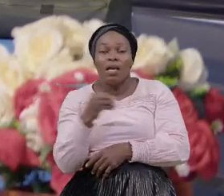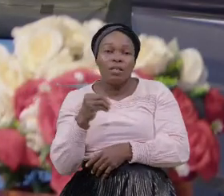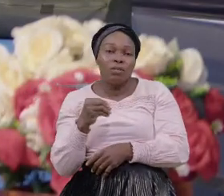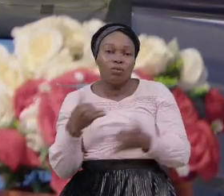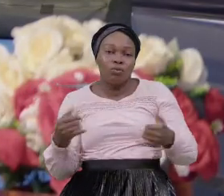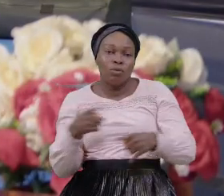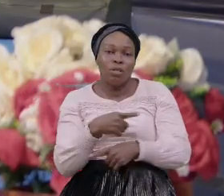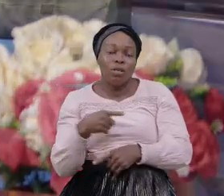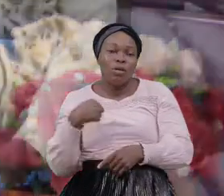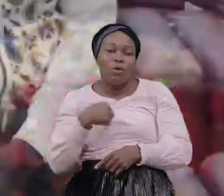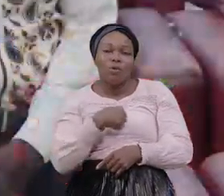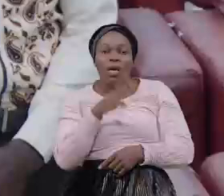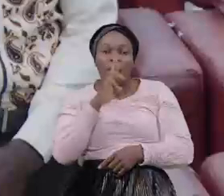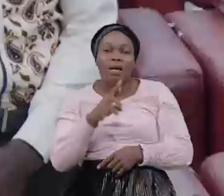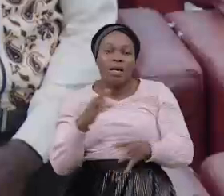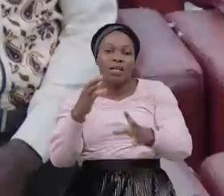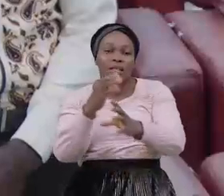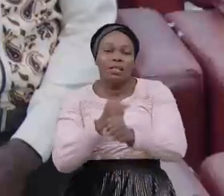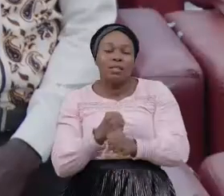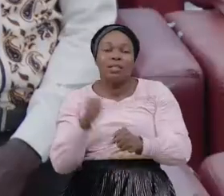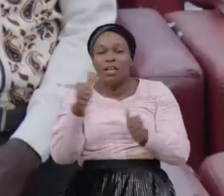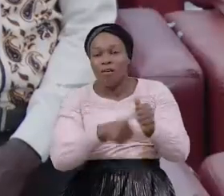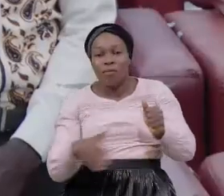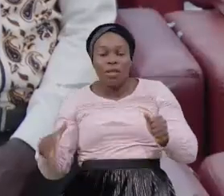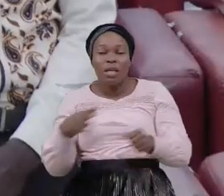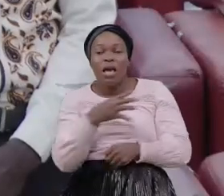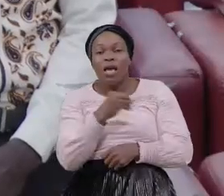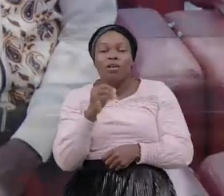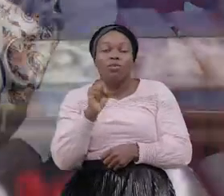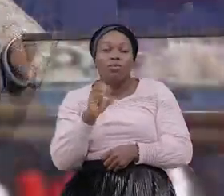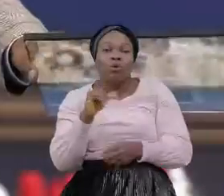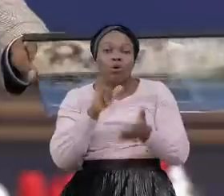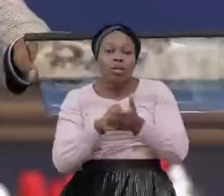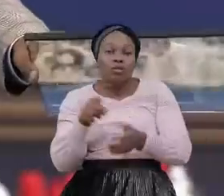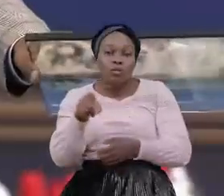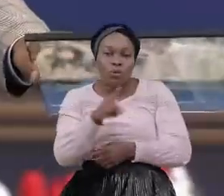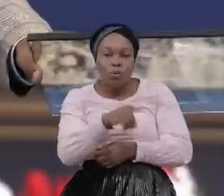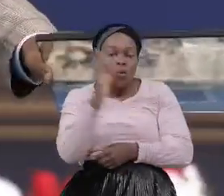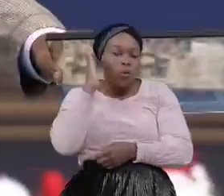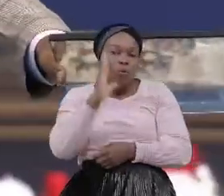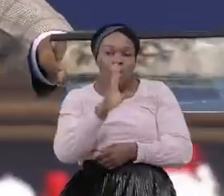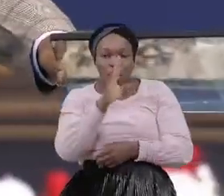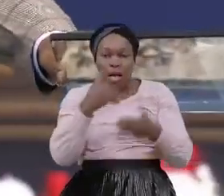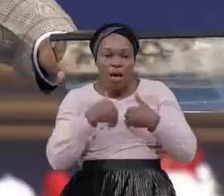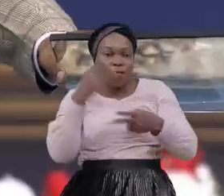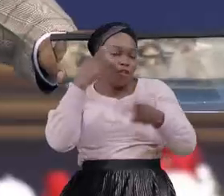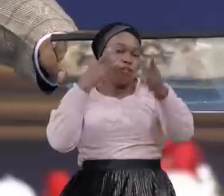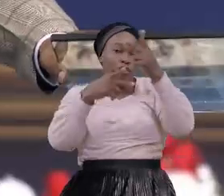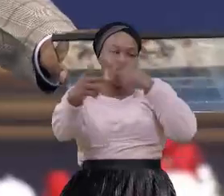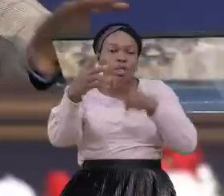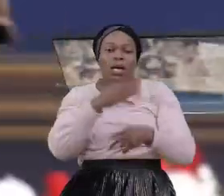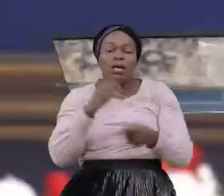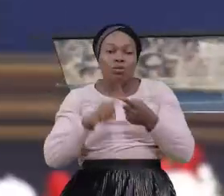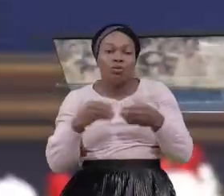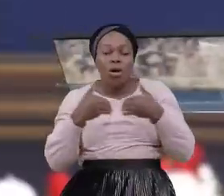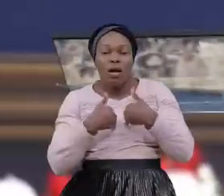everything. Amen. So that you will envision, you will see the change you ought